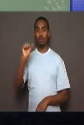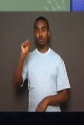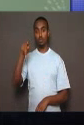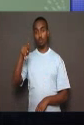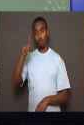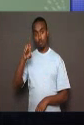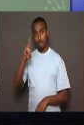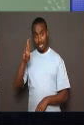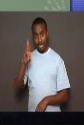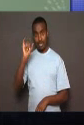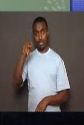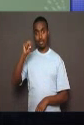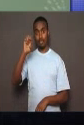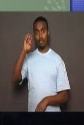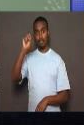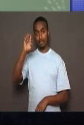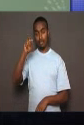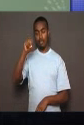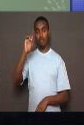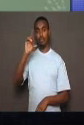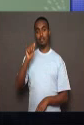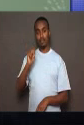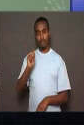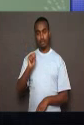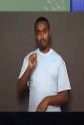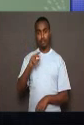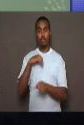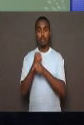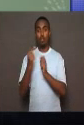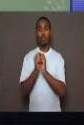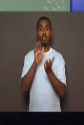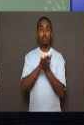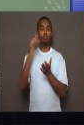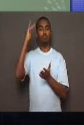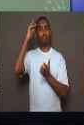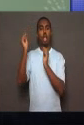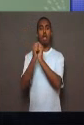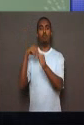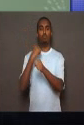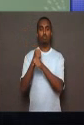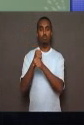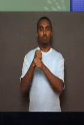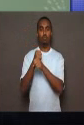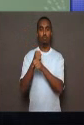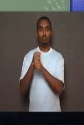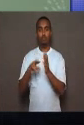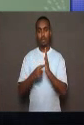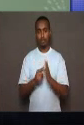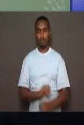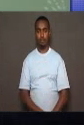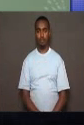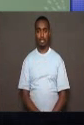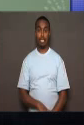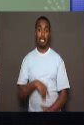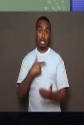Superintendents report directly to the part of the Ethiopian government called the Ministry of Education.